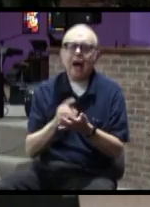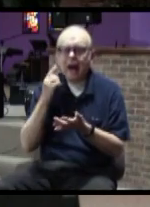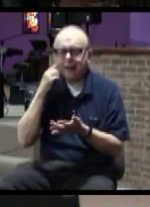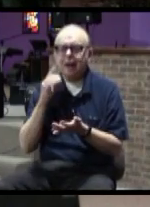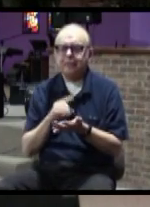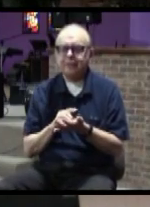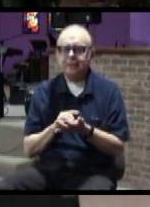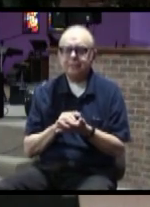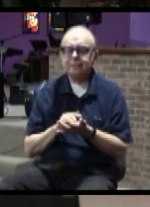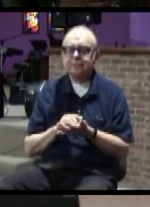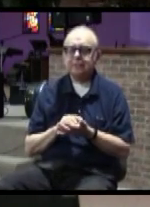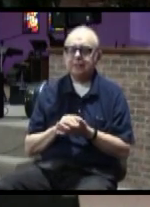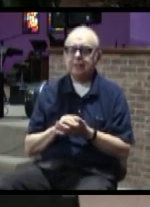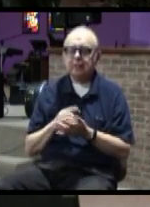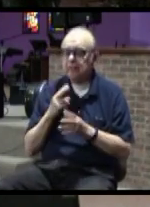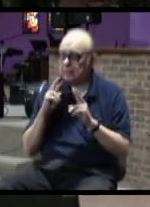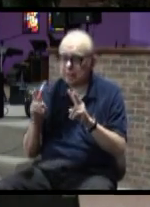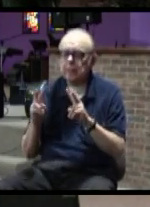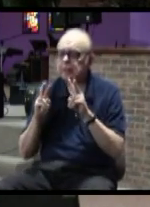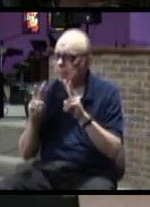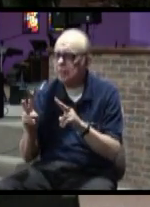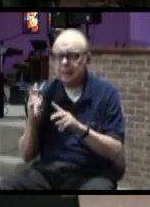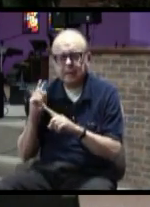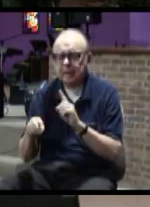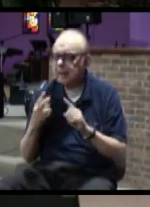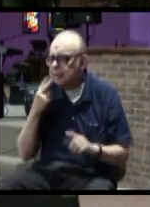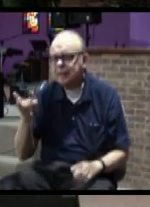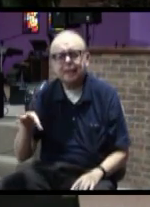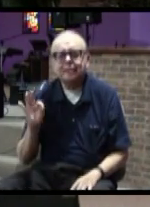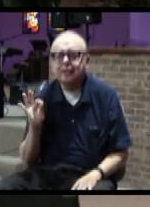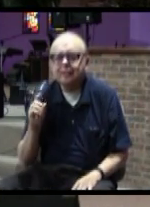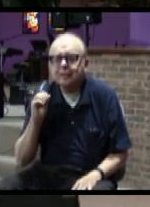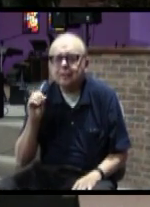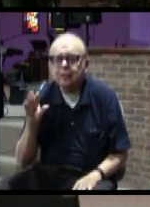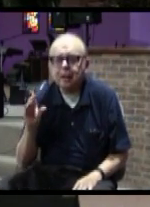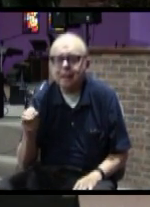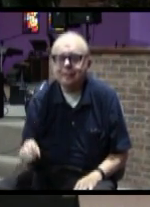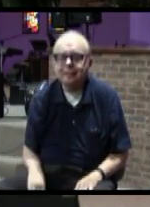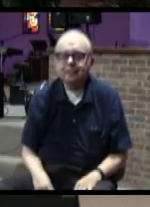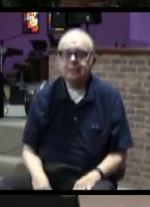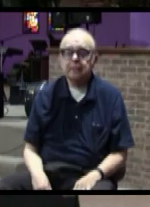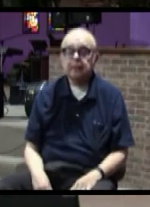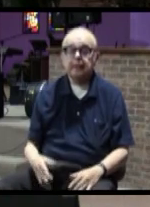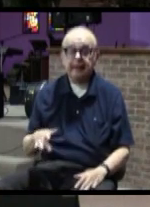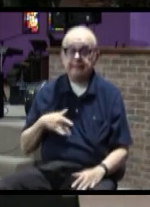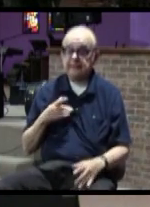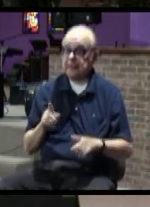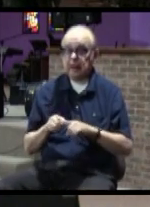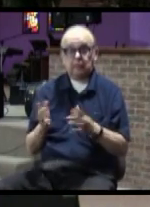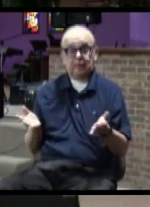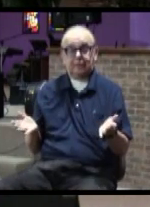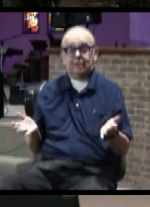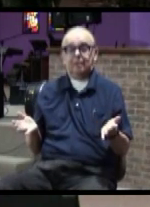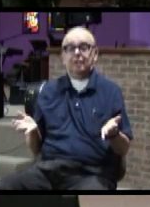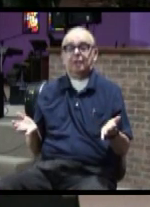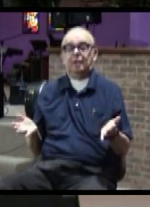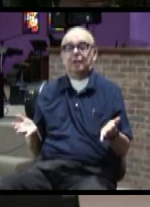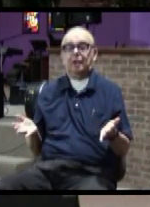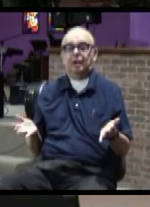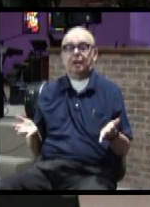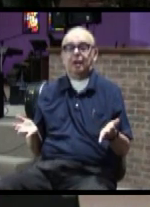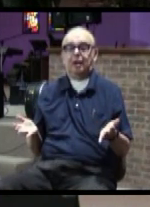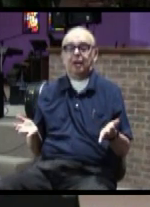And you know there's supposed to be a little blinking light to the right, and you keep looking, and you keep looking, and you can't find it. You know what that feels